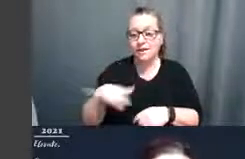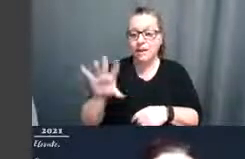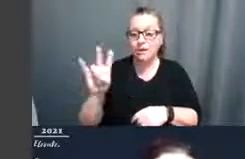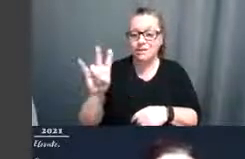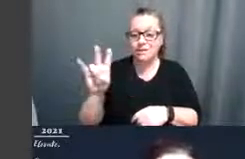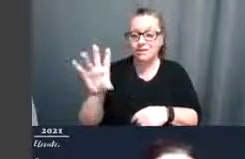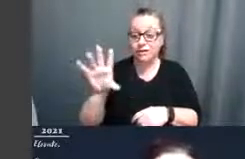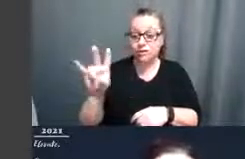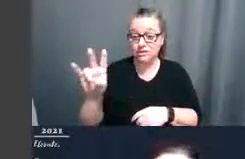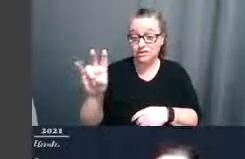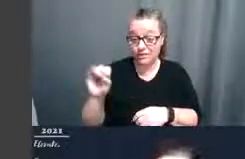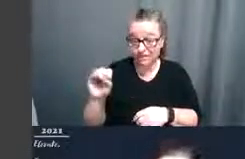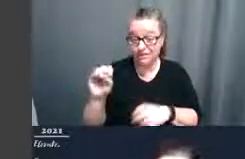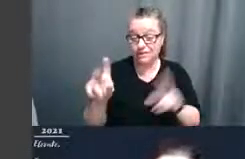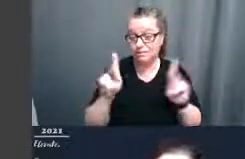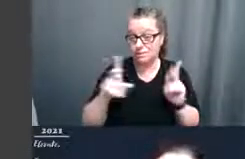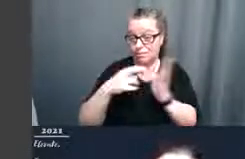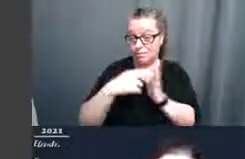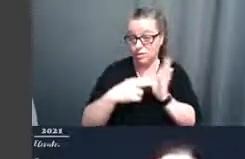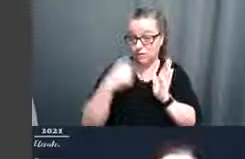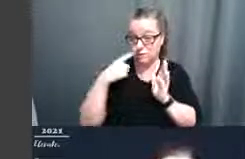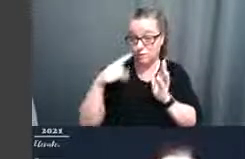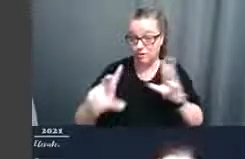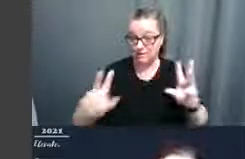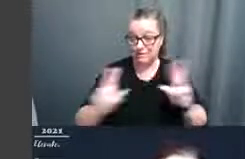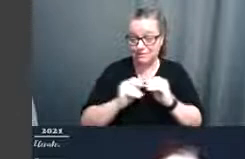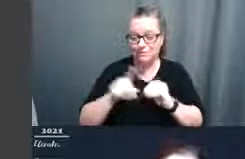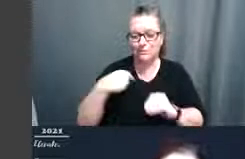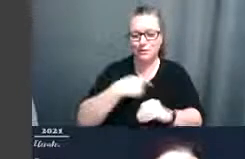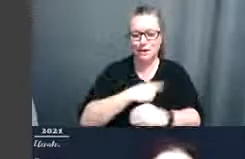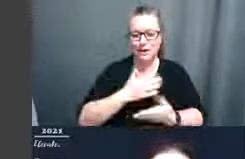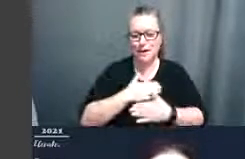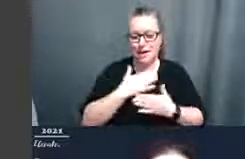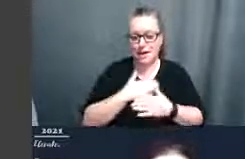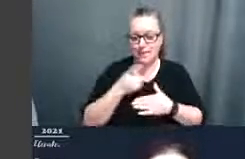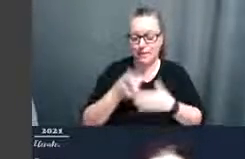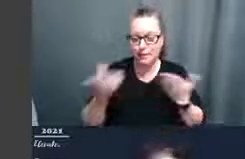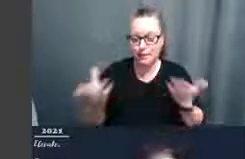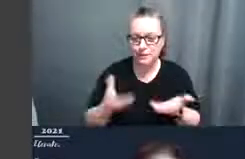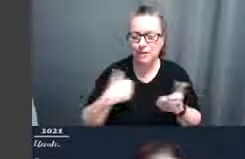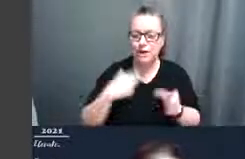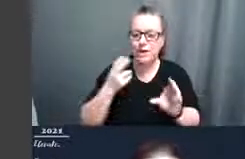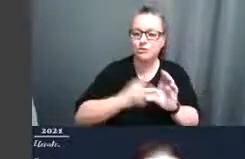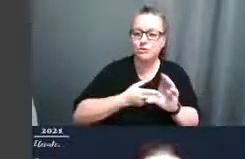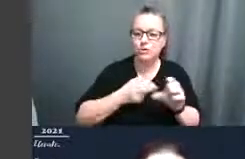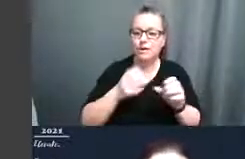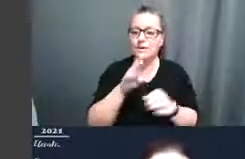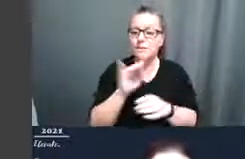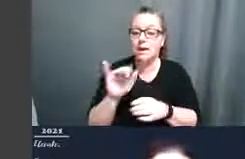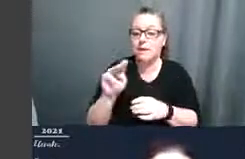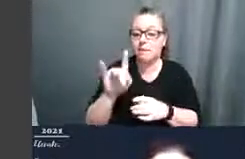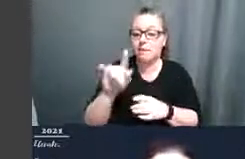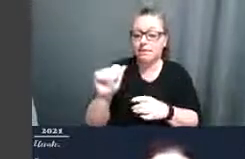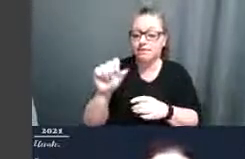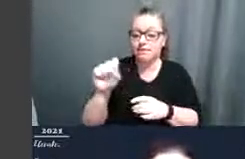770 attendees registered for this session, and we're so happy that you're here. I'm joined today by Melissa Shaw, who is providing